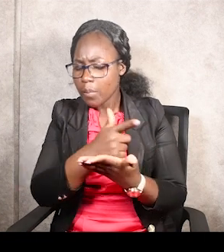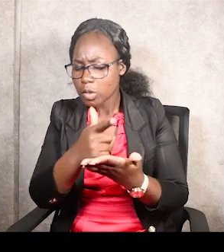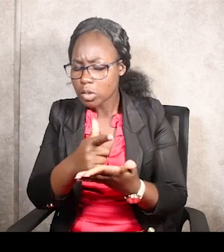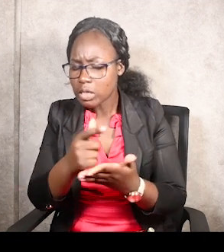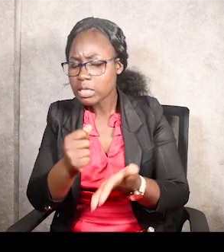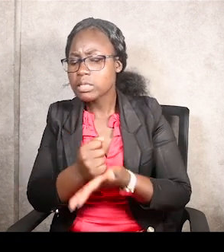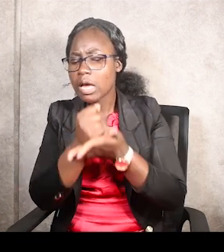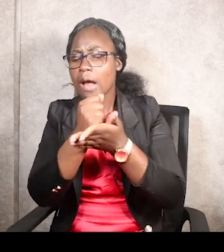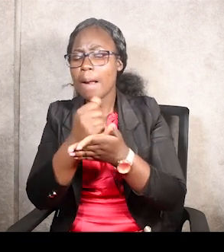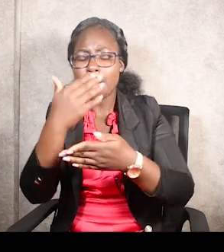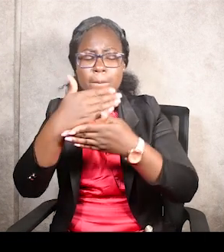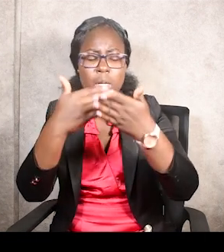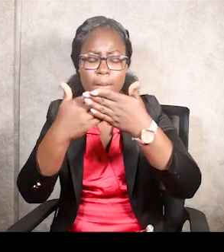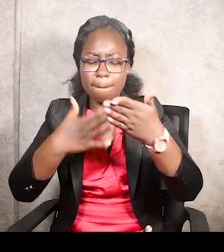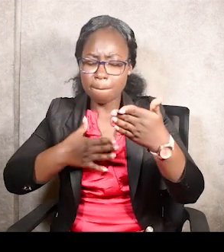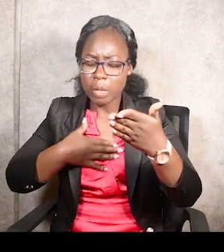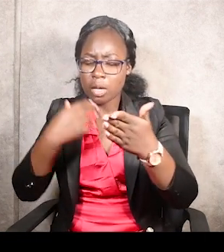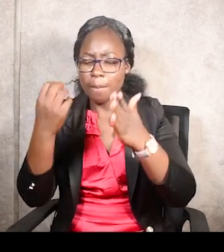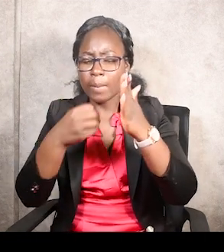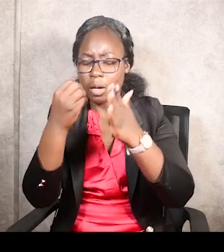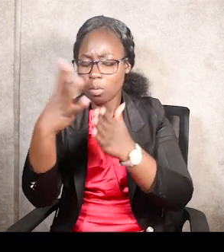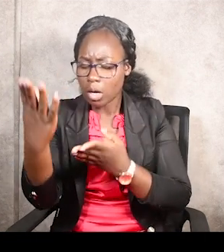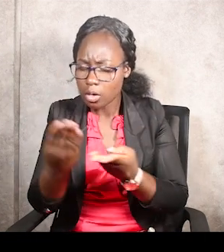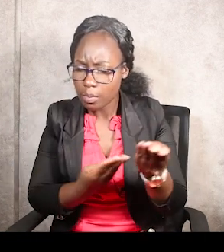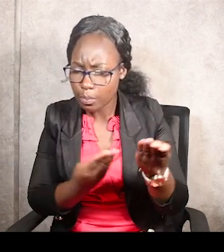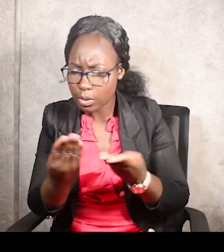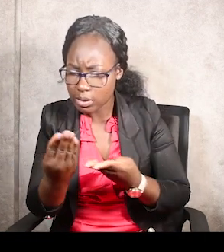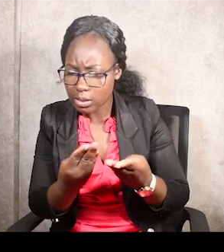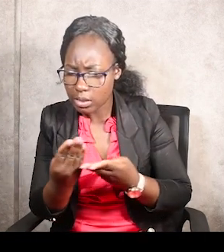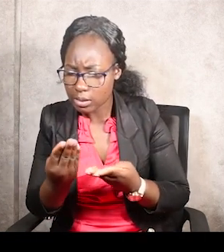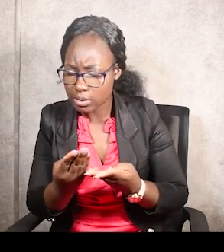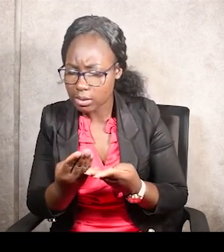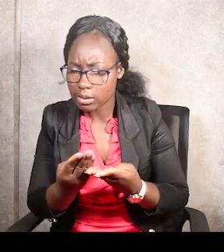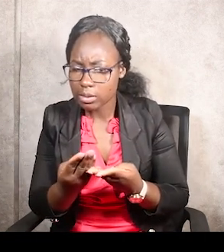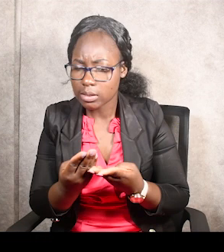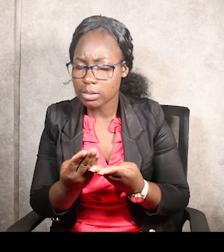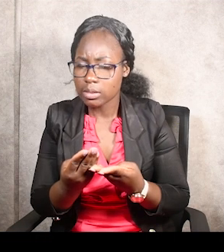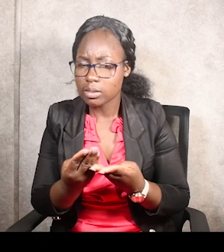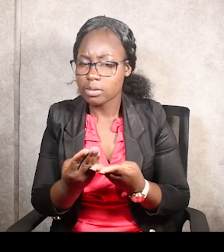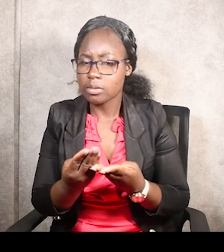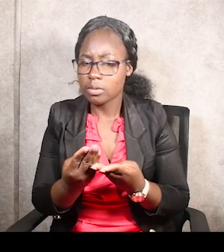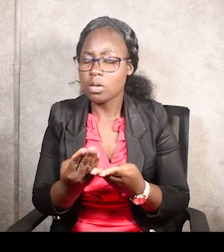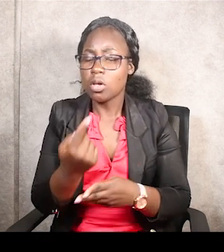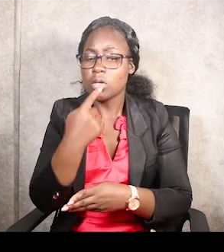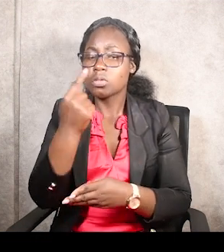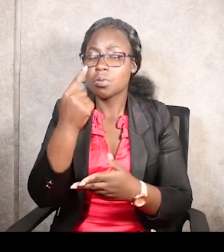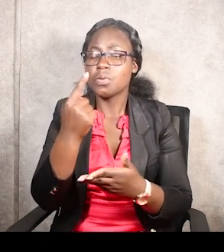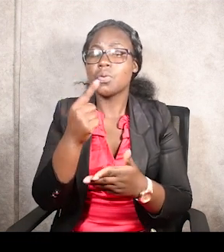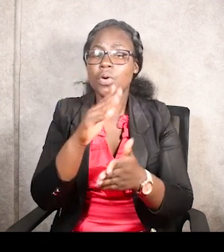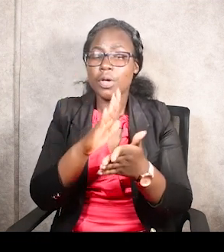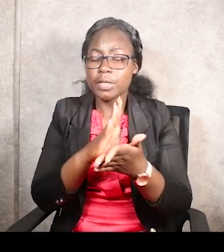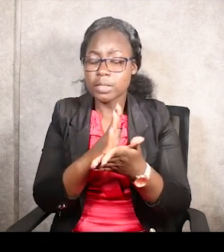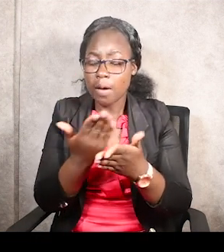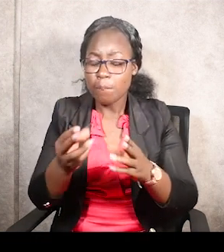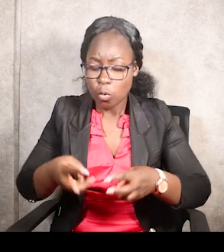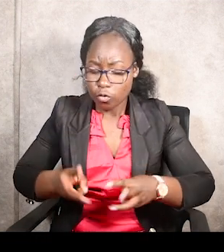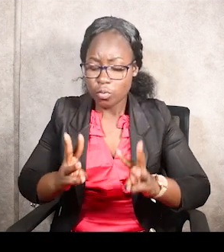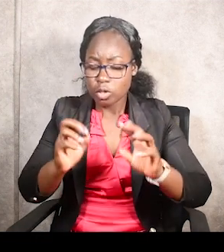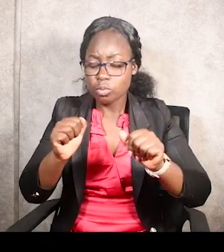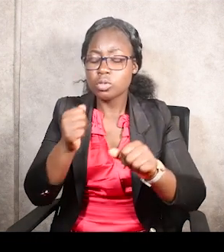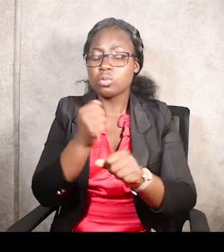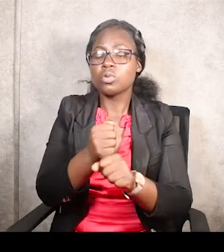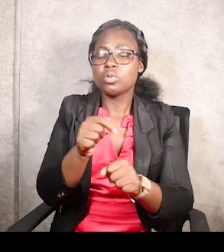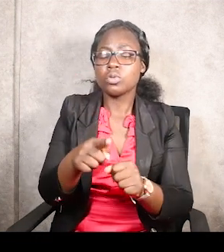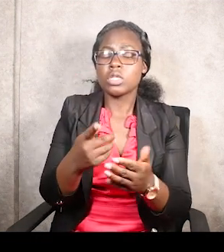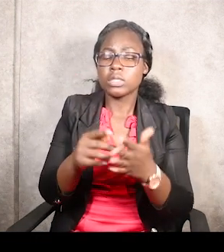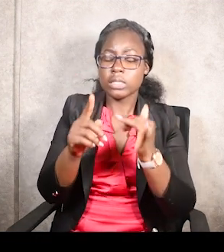is helping build my brand? How do I know that I'm getting growth? So